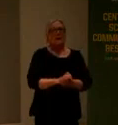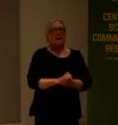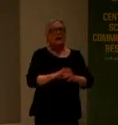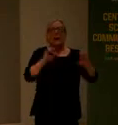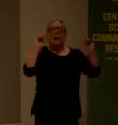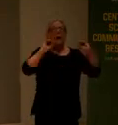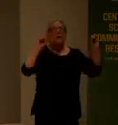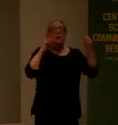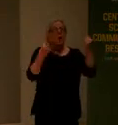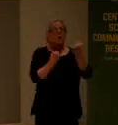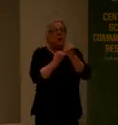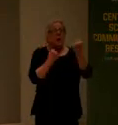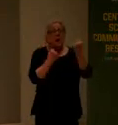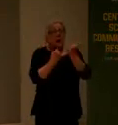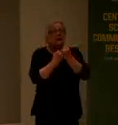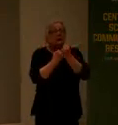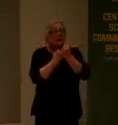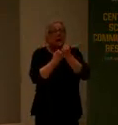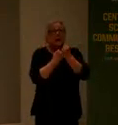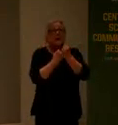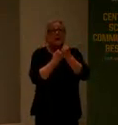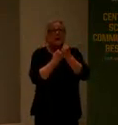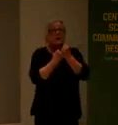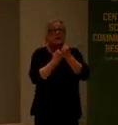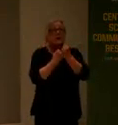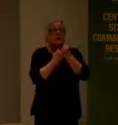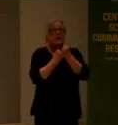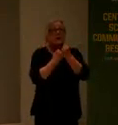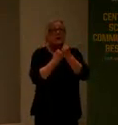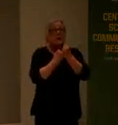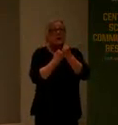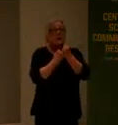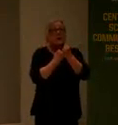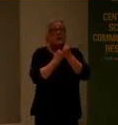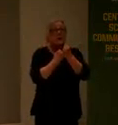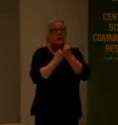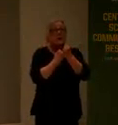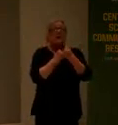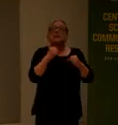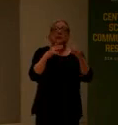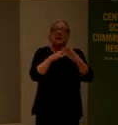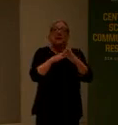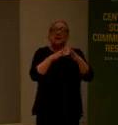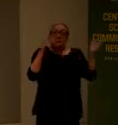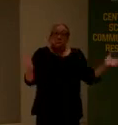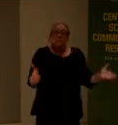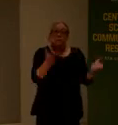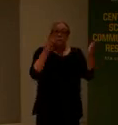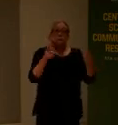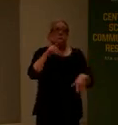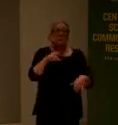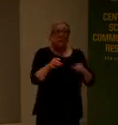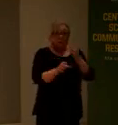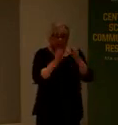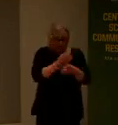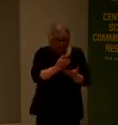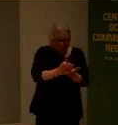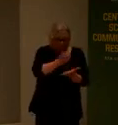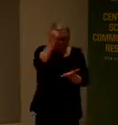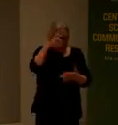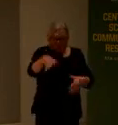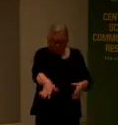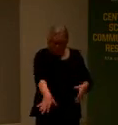advocate, say, just let's pick up a bottle from the park. Let's everybody be responsible, okay? She didn't recognize that, but